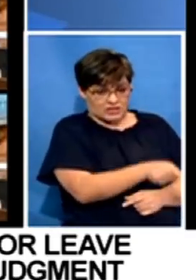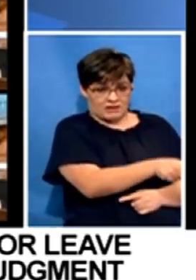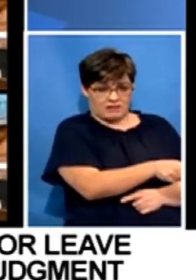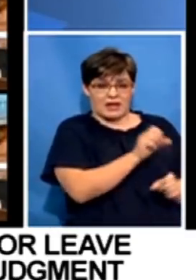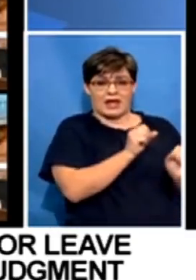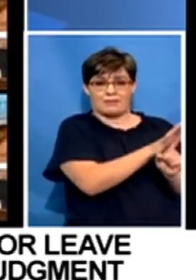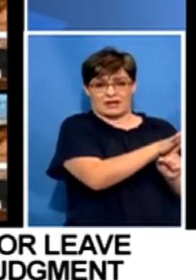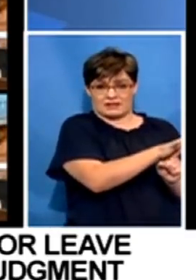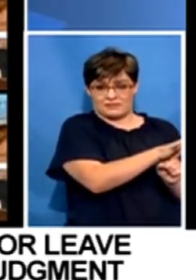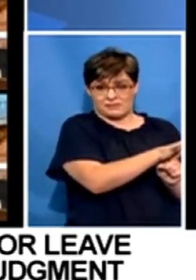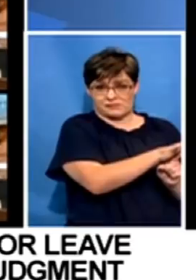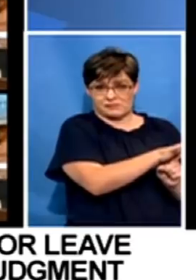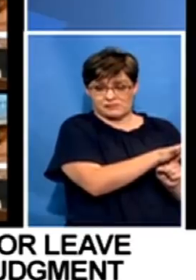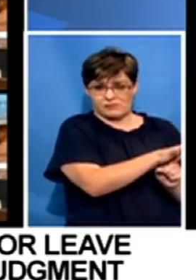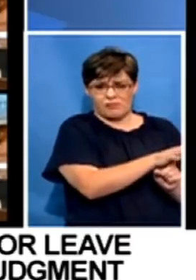it